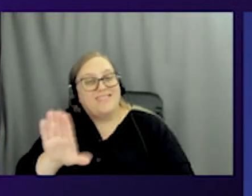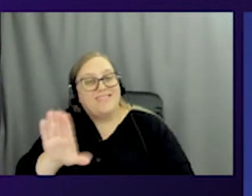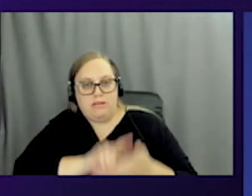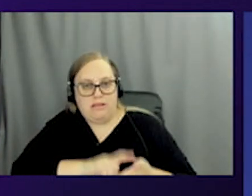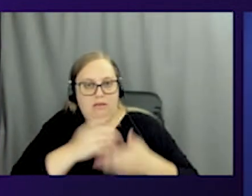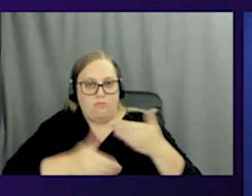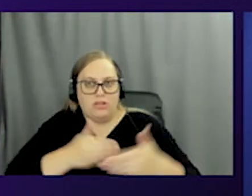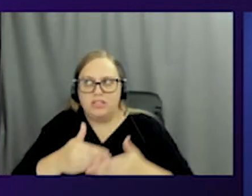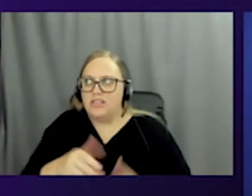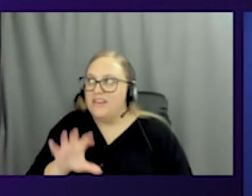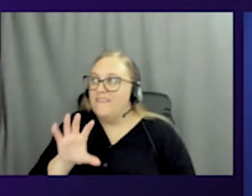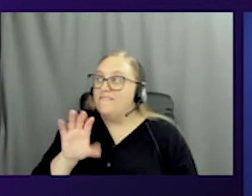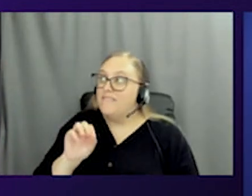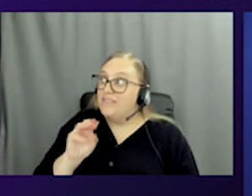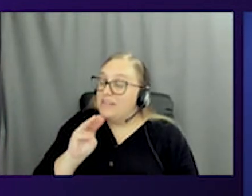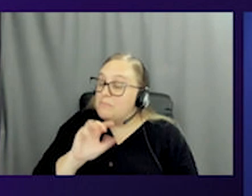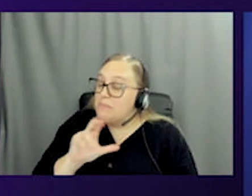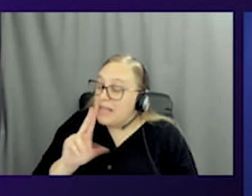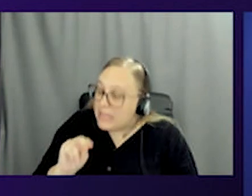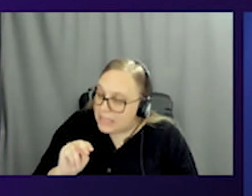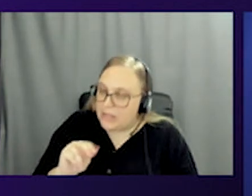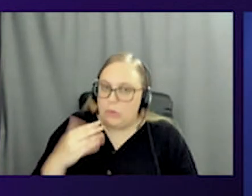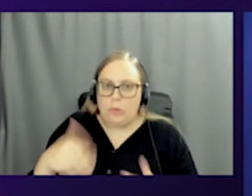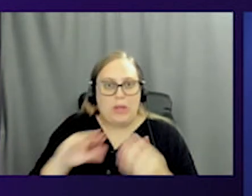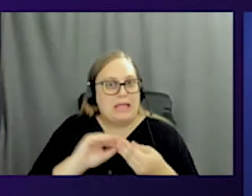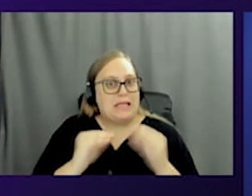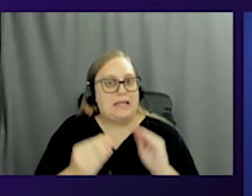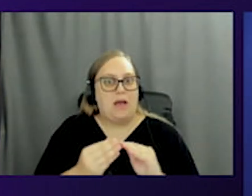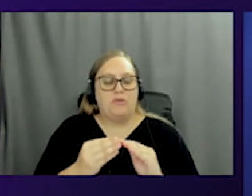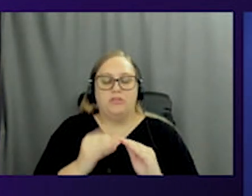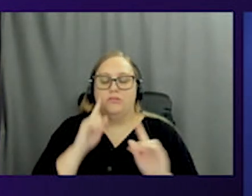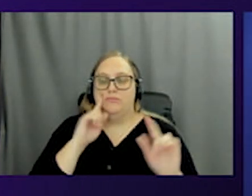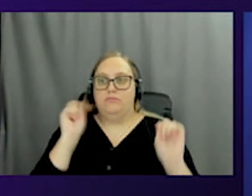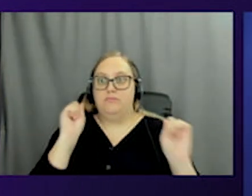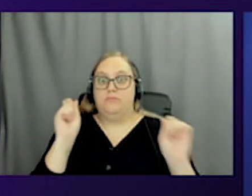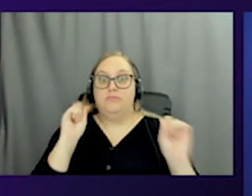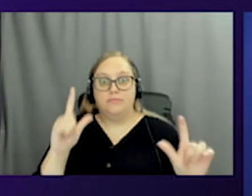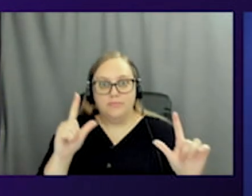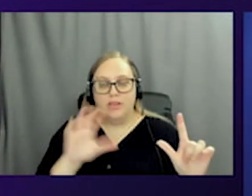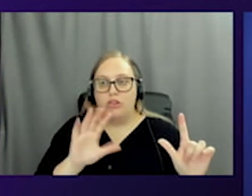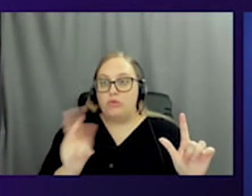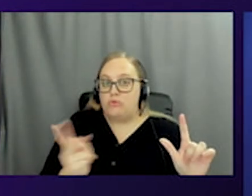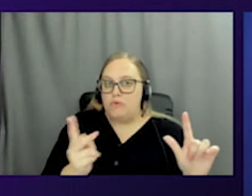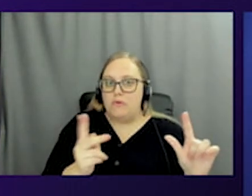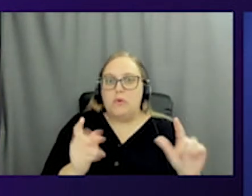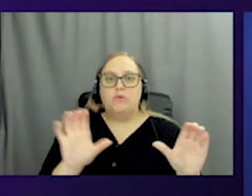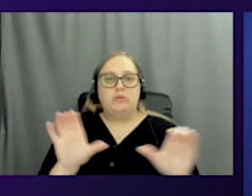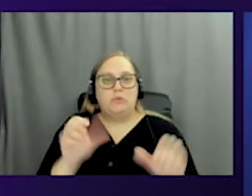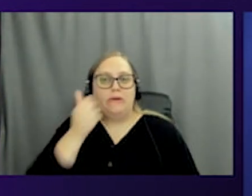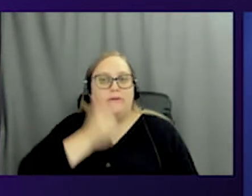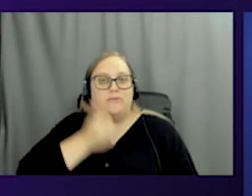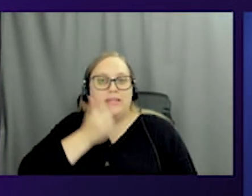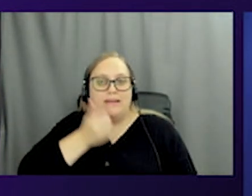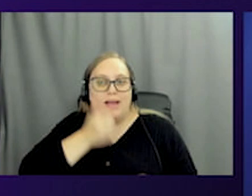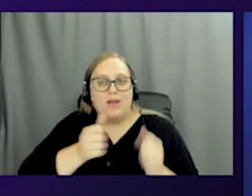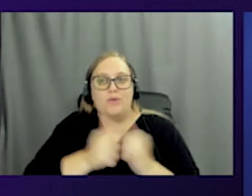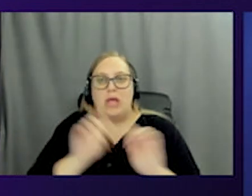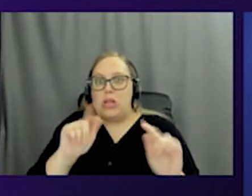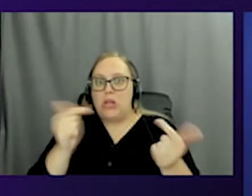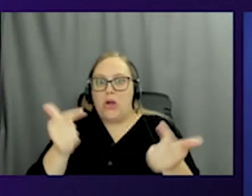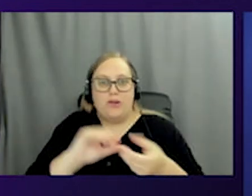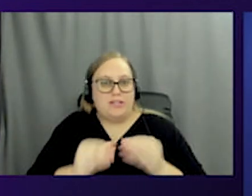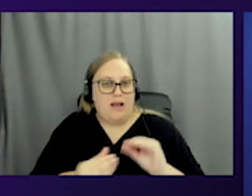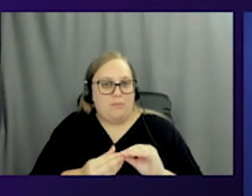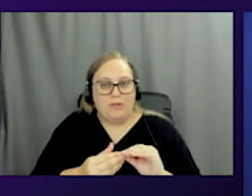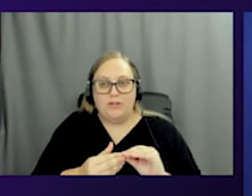50 million. The numbers we always talk about are a big surprise, right? I mean, the two of you deal daily with large numbers here.